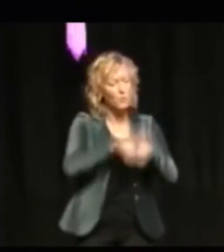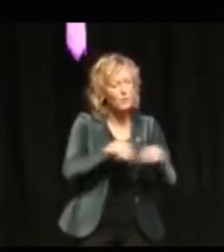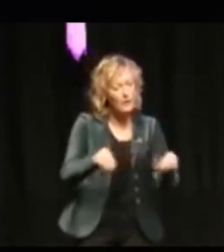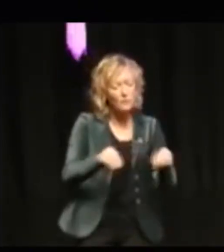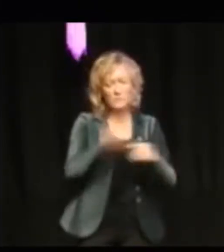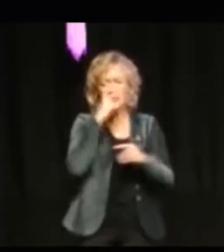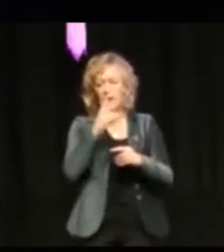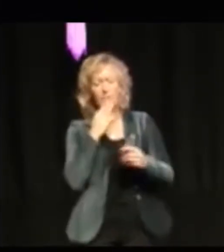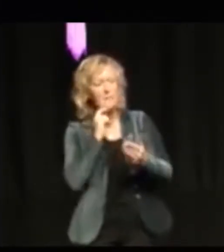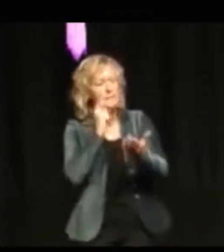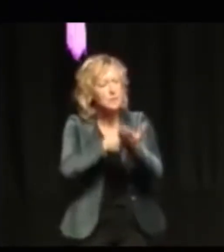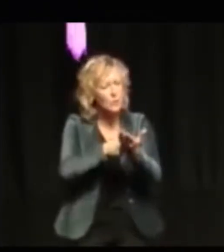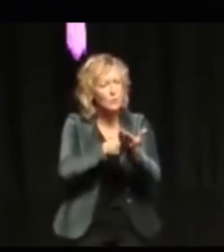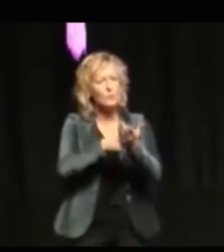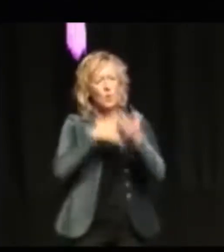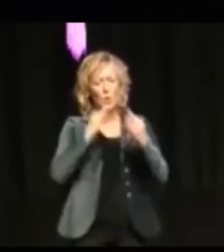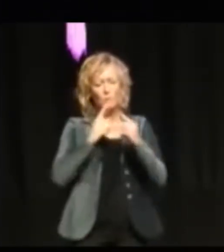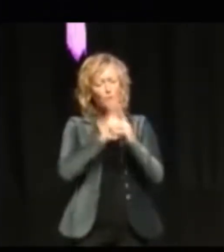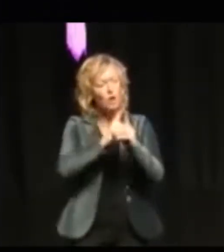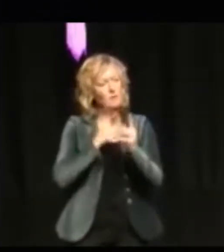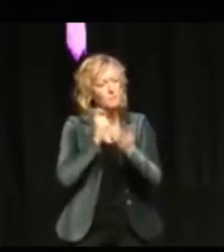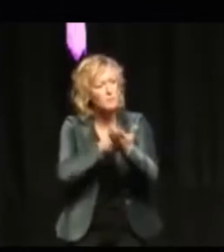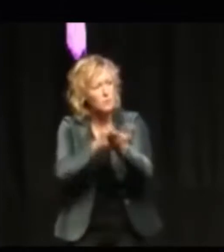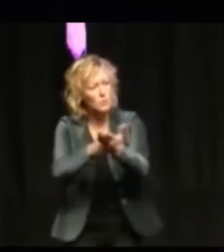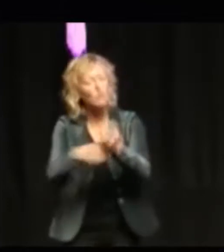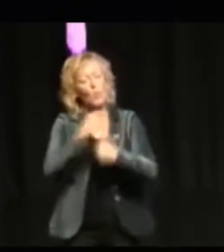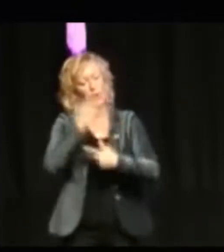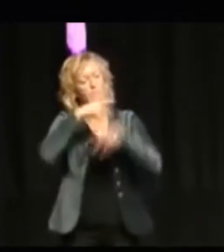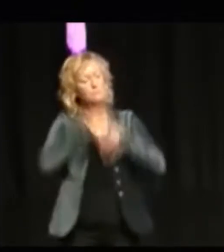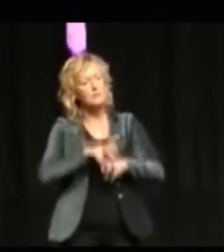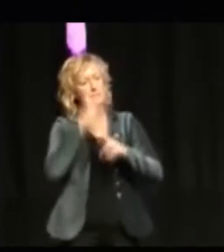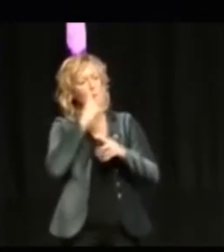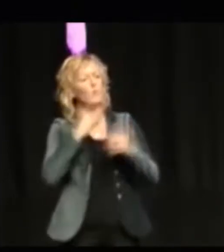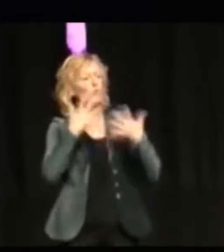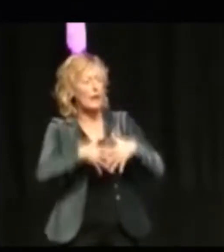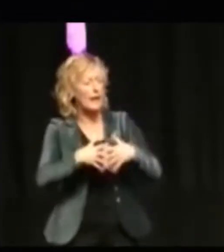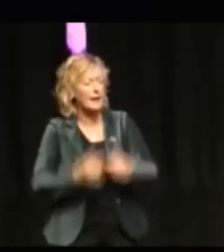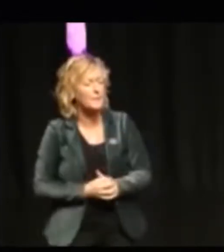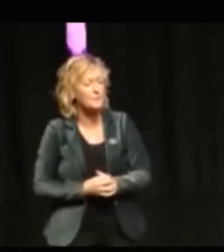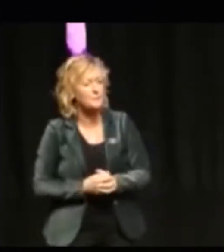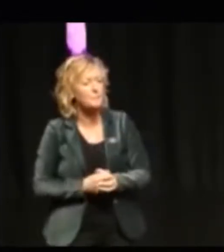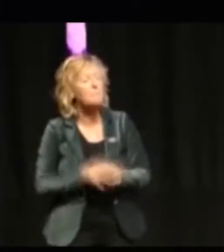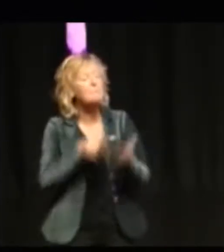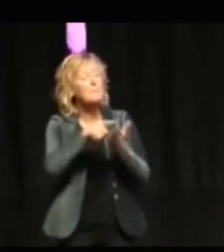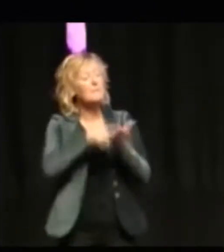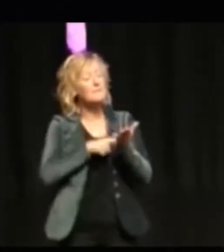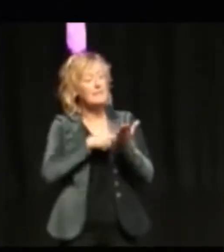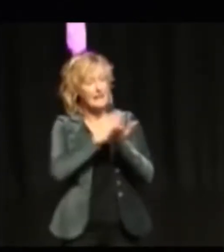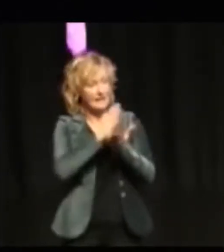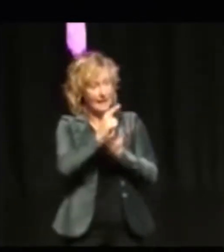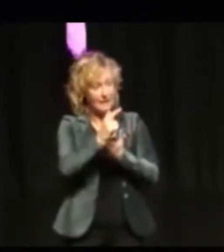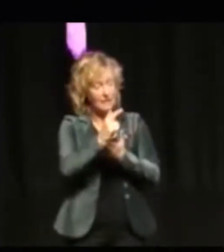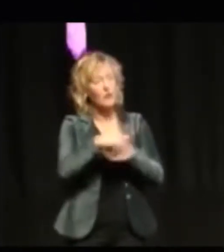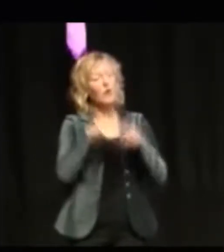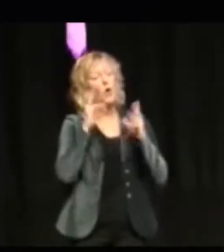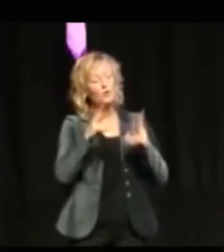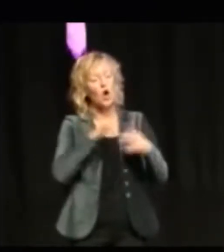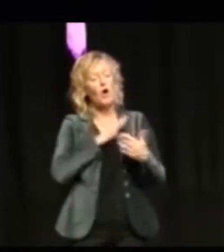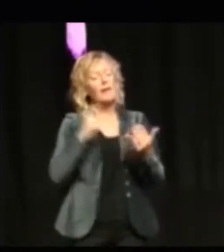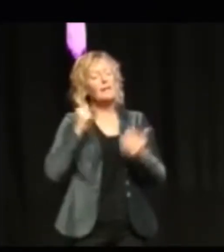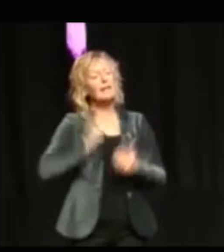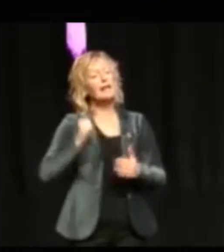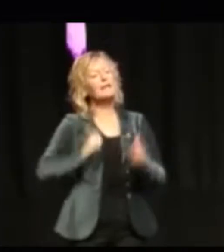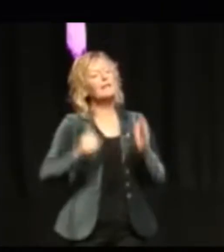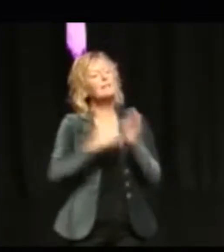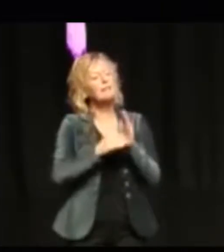decisions and how those decisions are made so we can attend the meetings. Some of the rights actually include access to